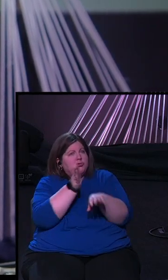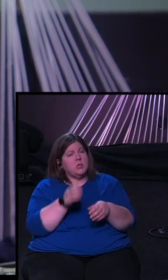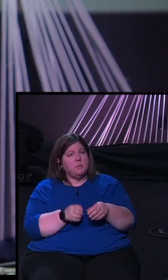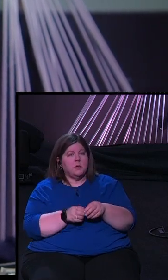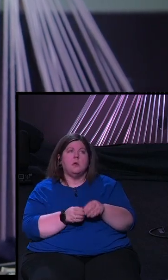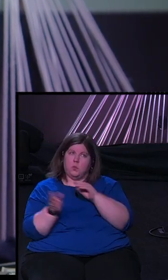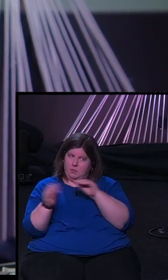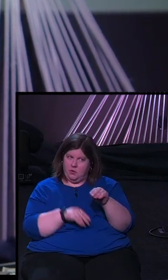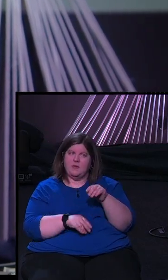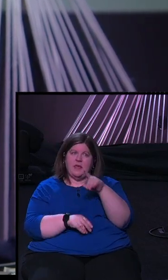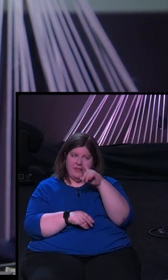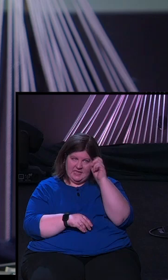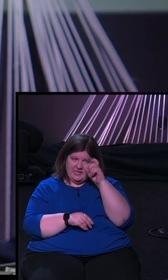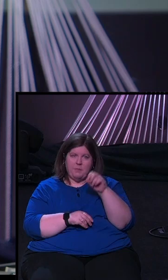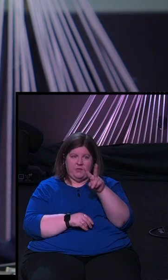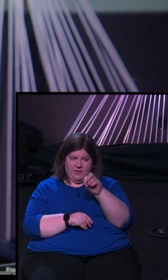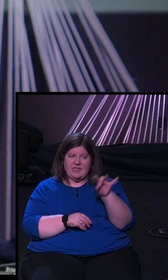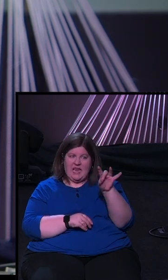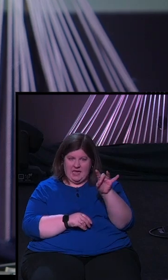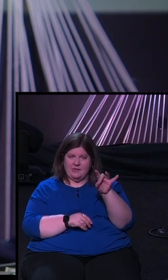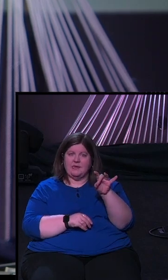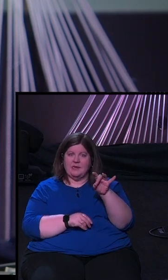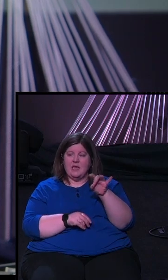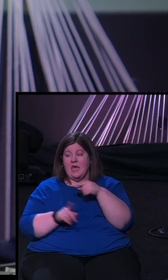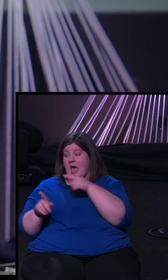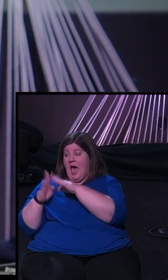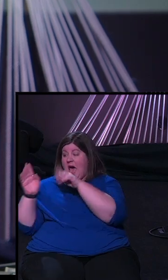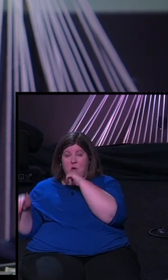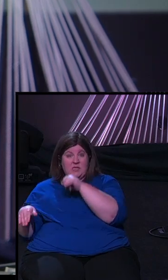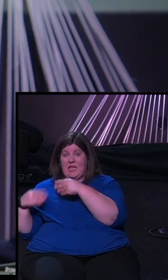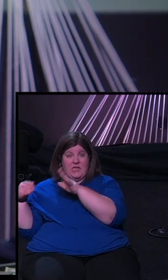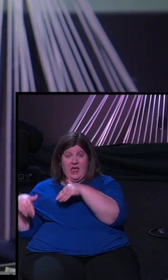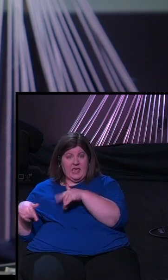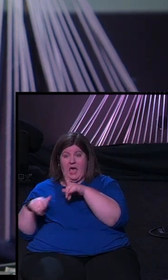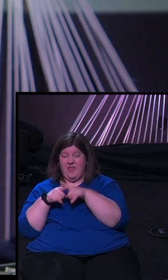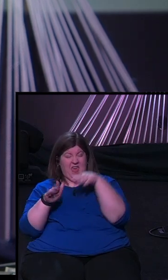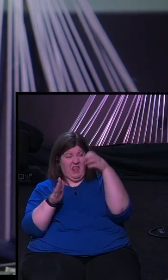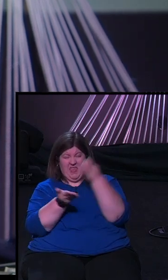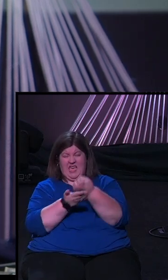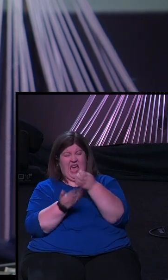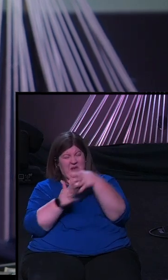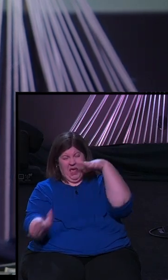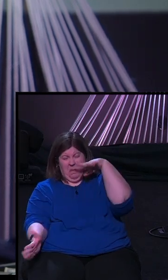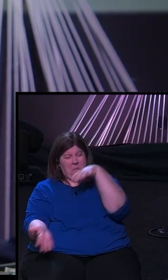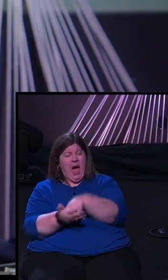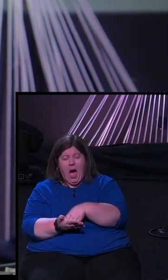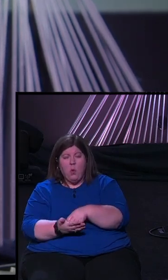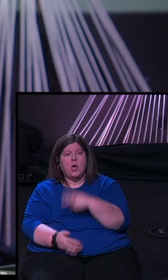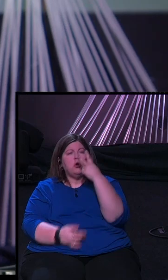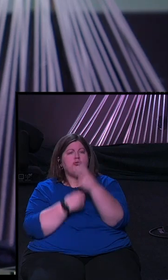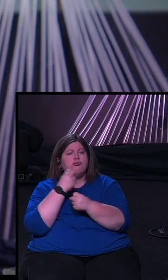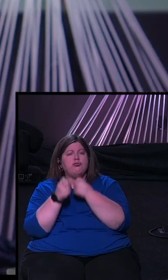summer, and a few months later, we hadn't yet sold our house, and then the market tanked and crashed, and my parents carried 2 mortgages for 2 years, and